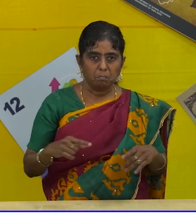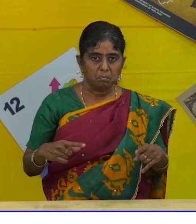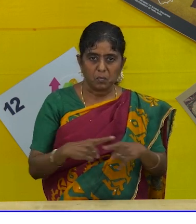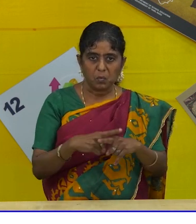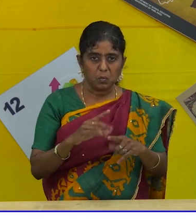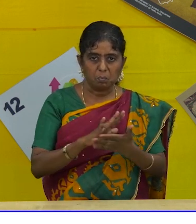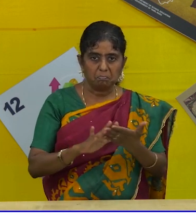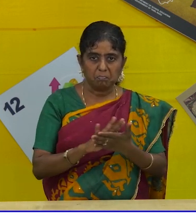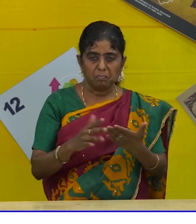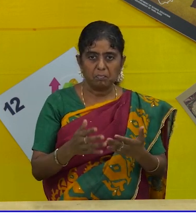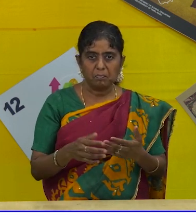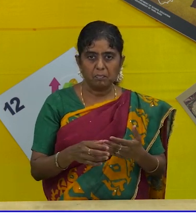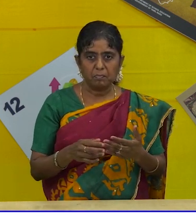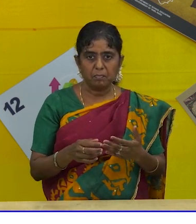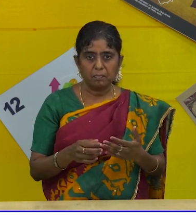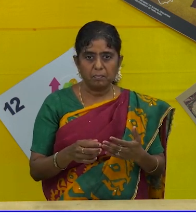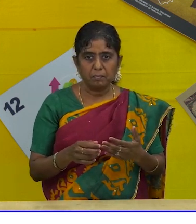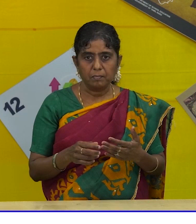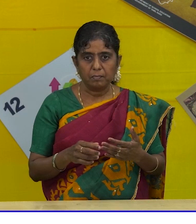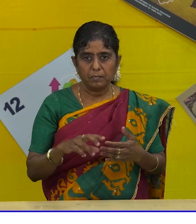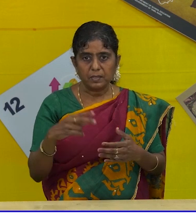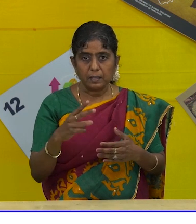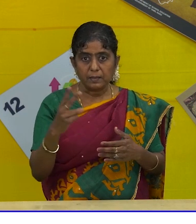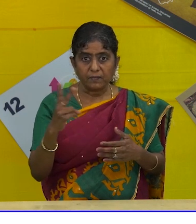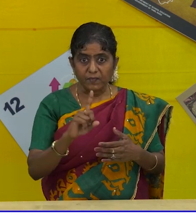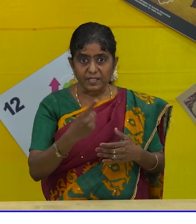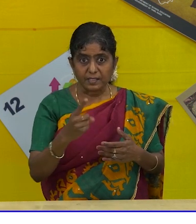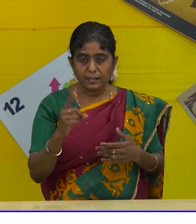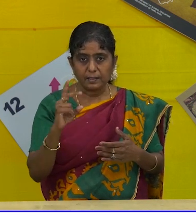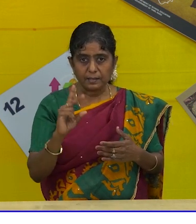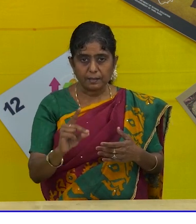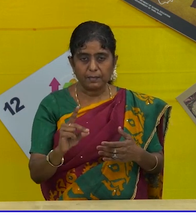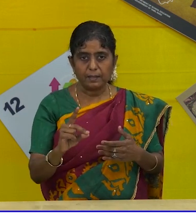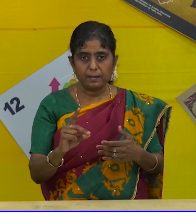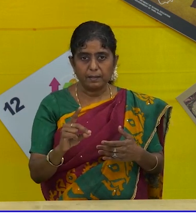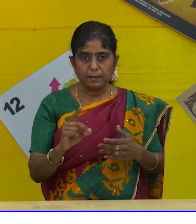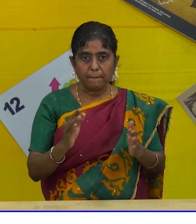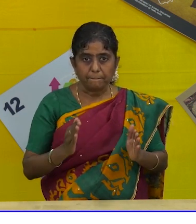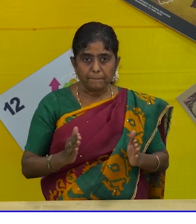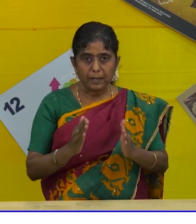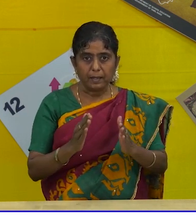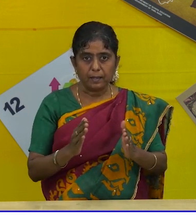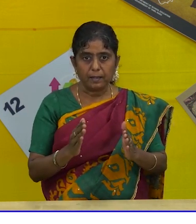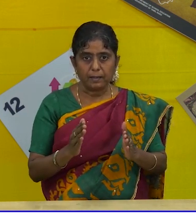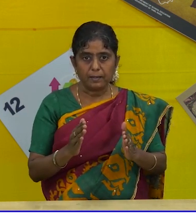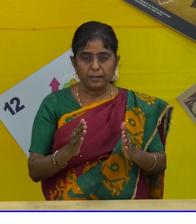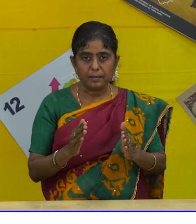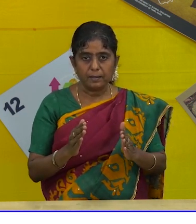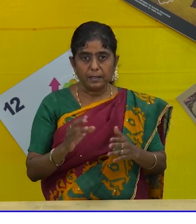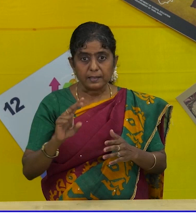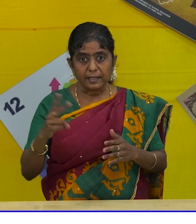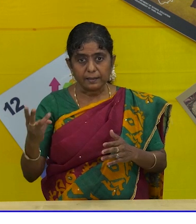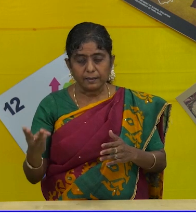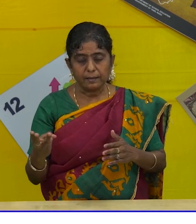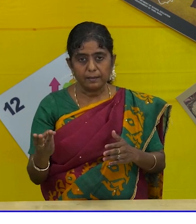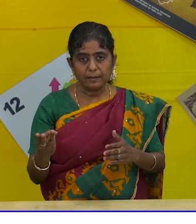no point of intersection. And again, the first plane and the second plane are parallel with the intersecting